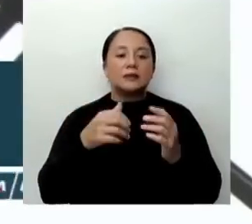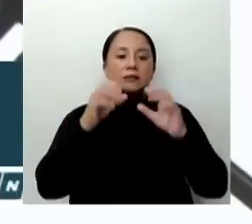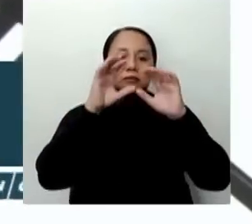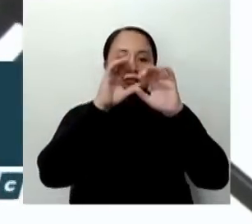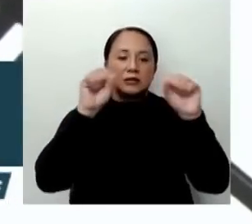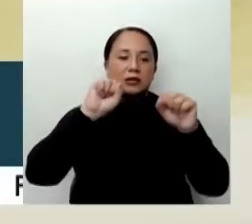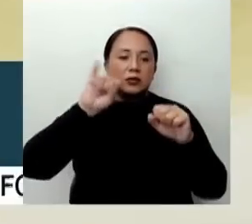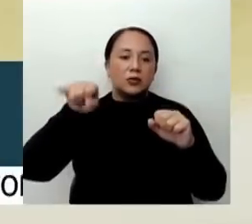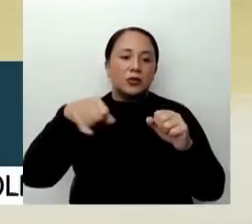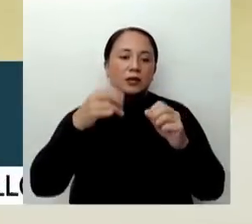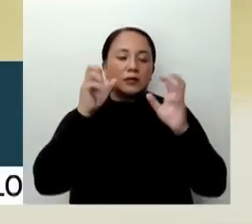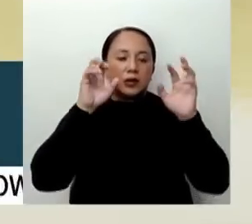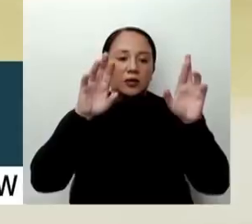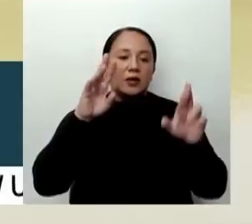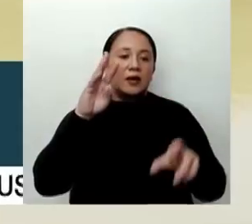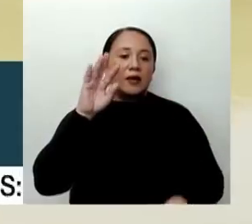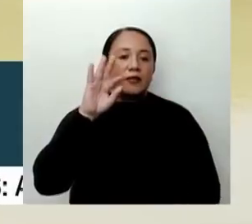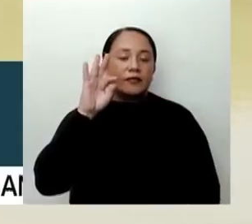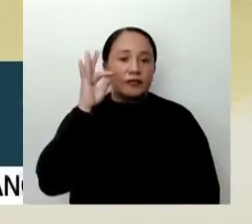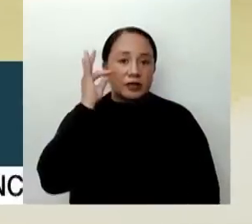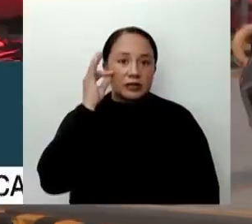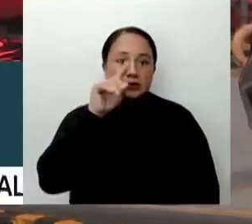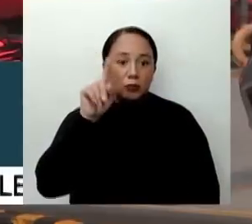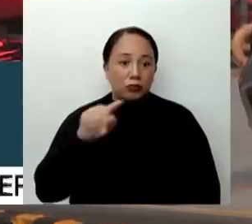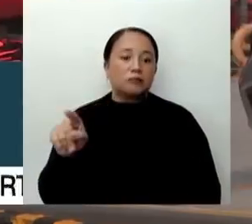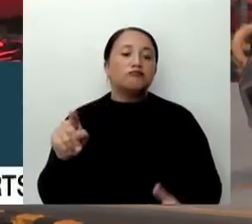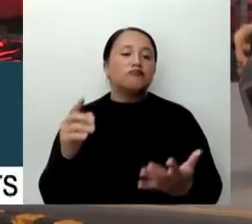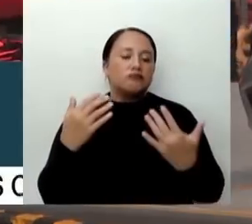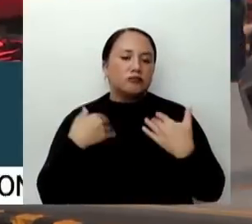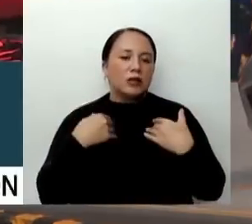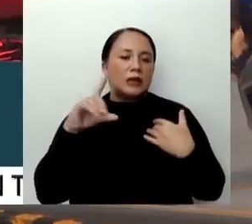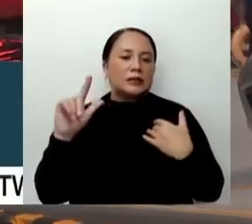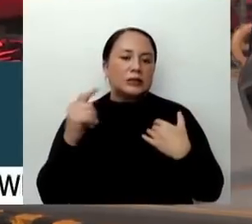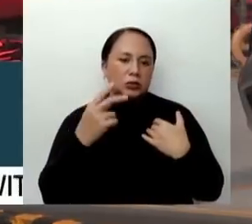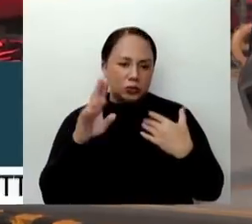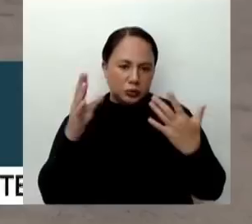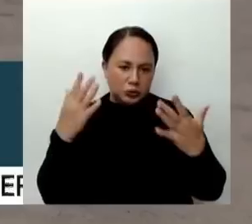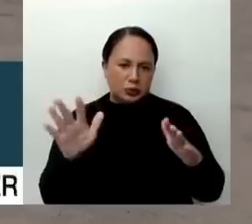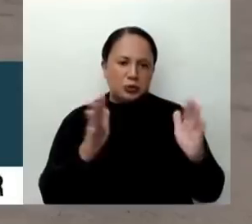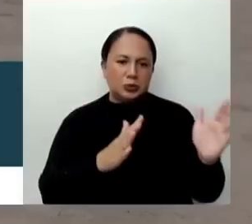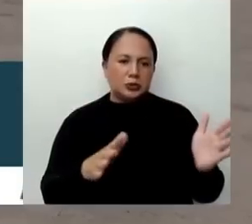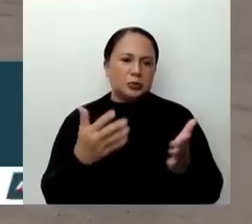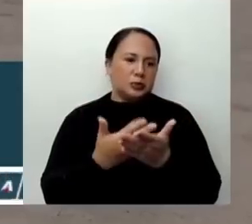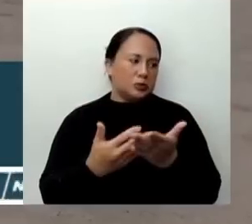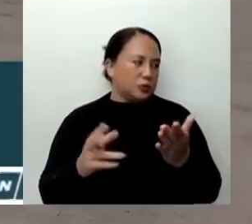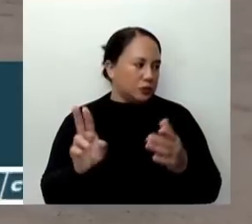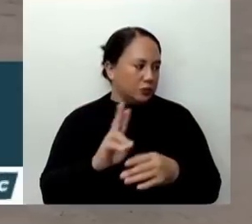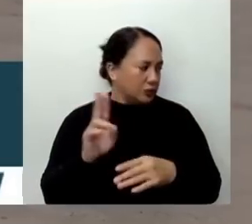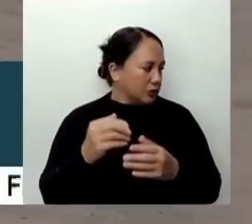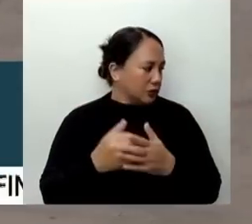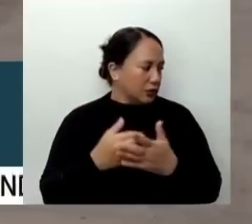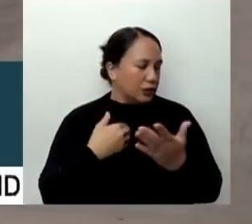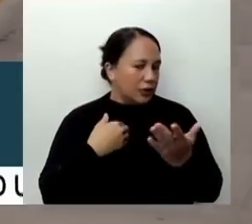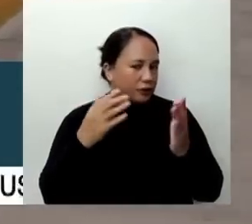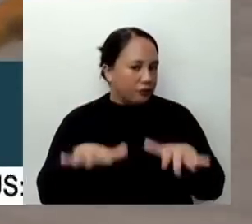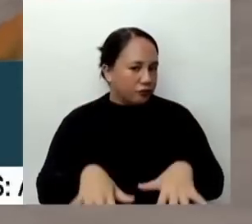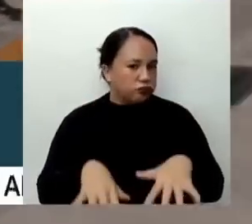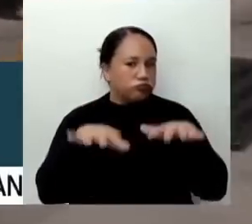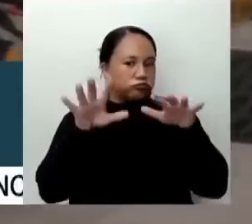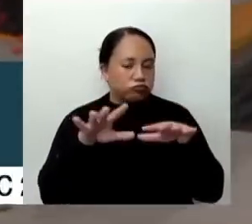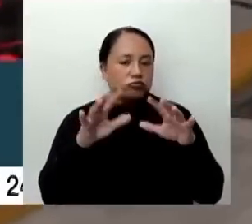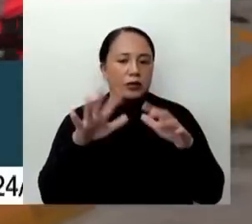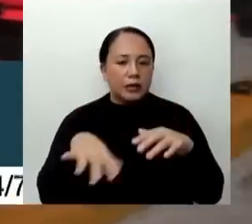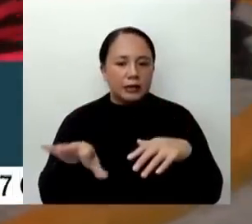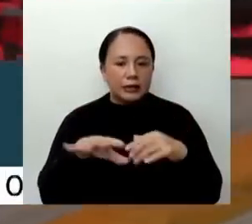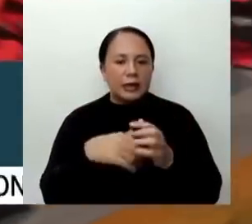Mayor Francis Zamora said local government units have prepared equipment to be used in flood-prone areas, as well as